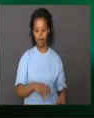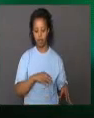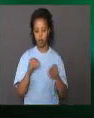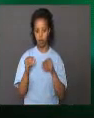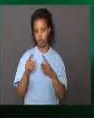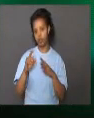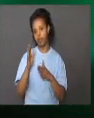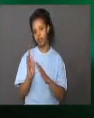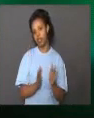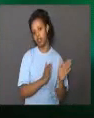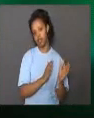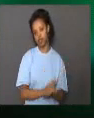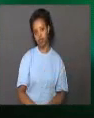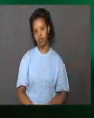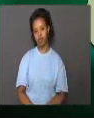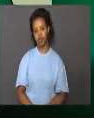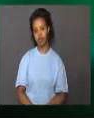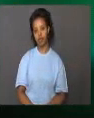Students, let's get ready.